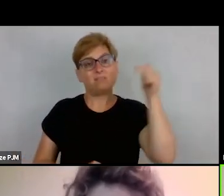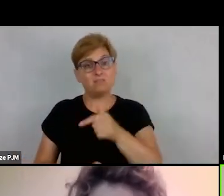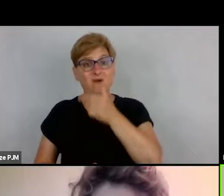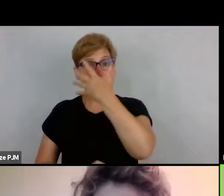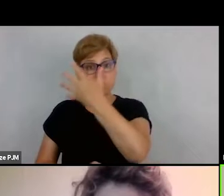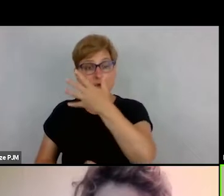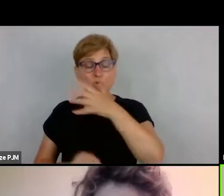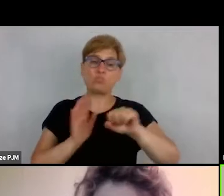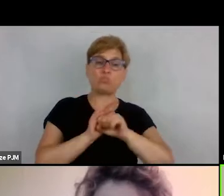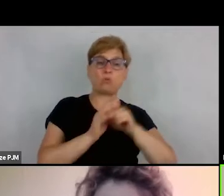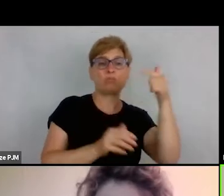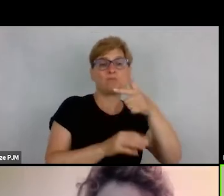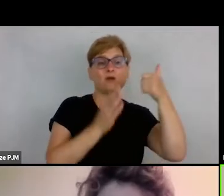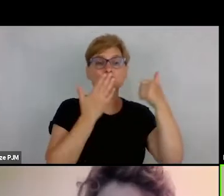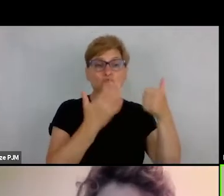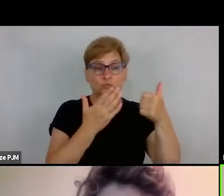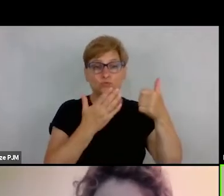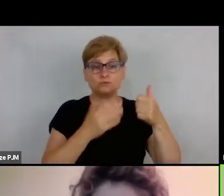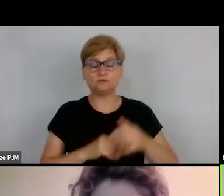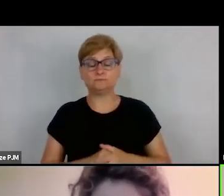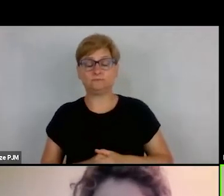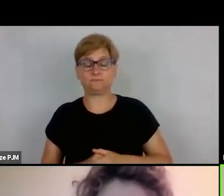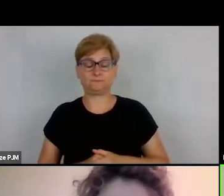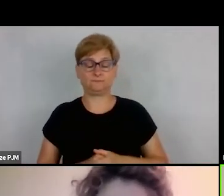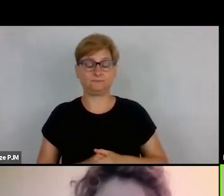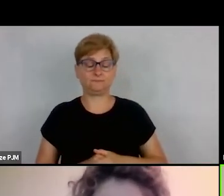on to become president and is currently in jail,